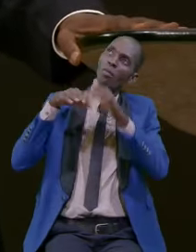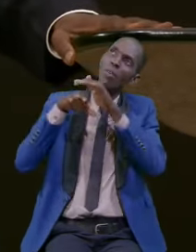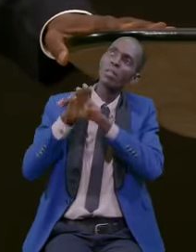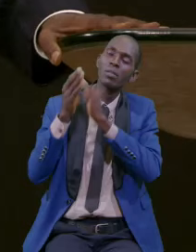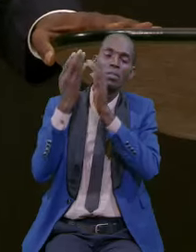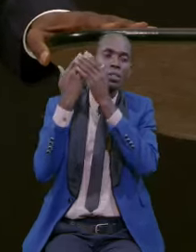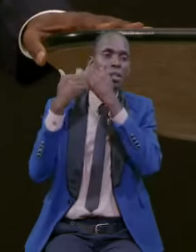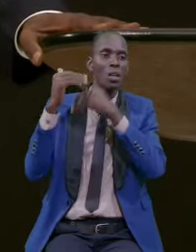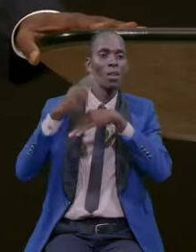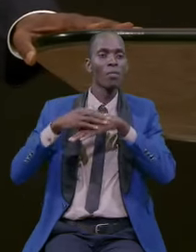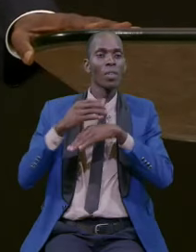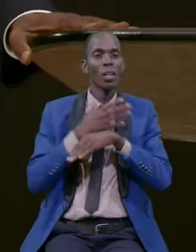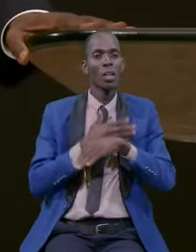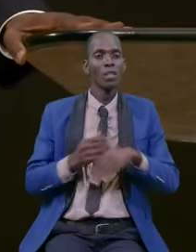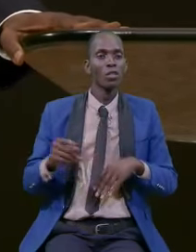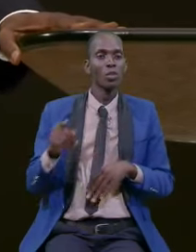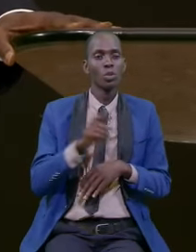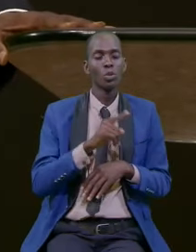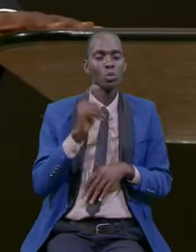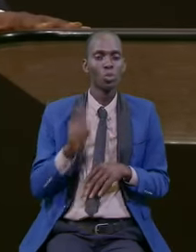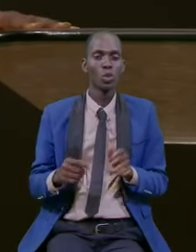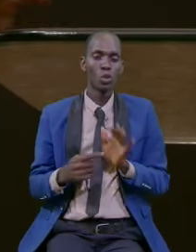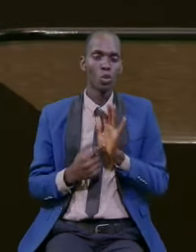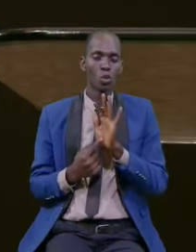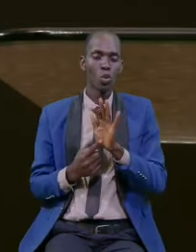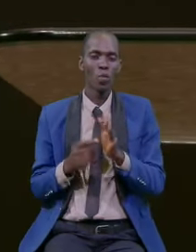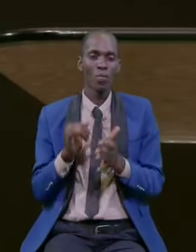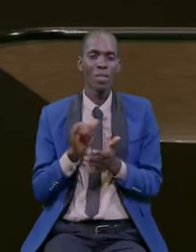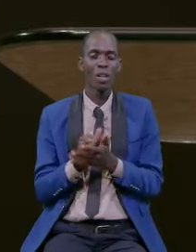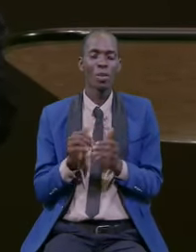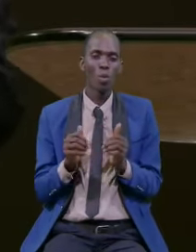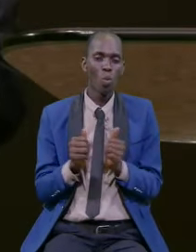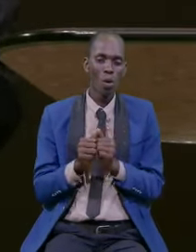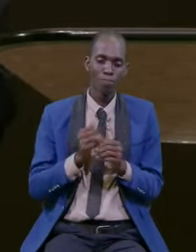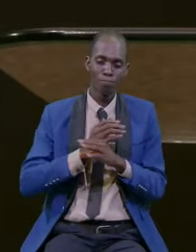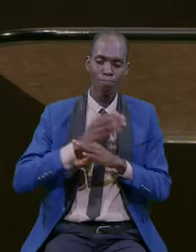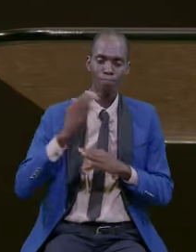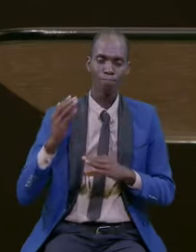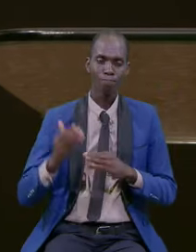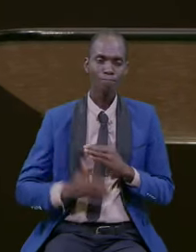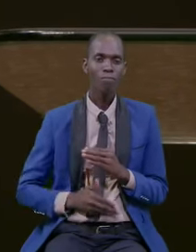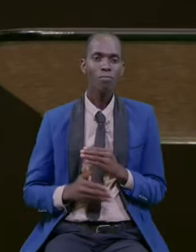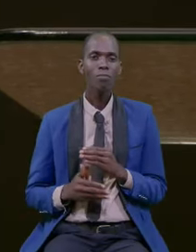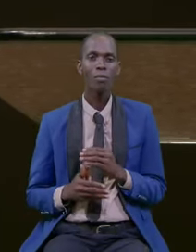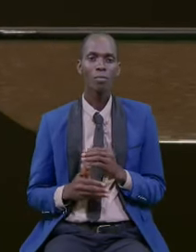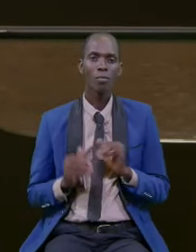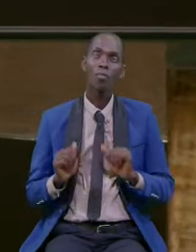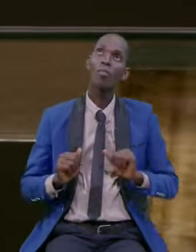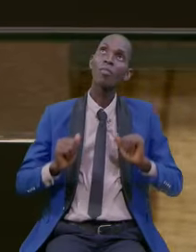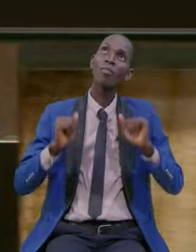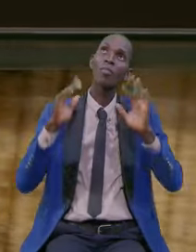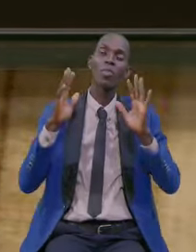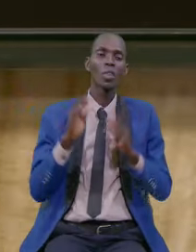by entire dedication through Abraham's distinct faith.